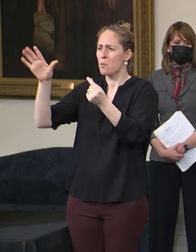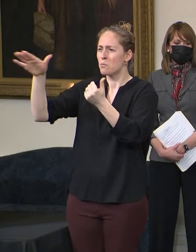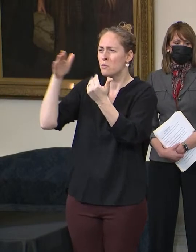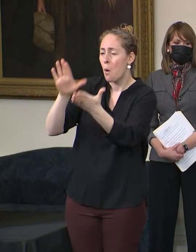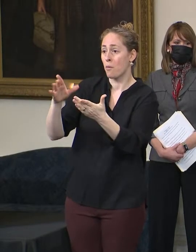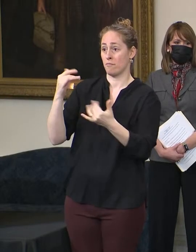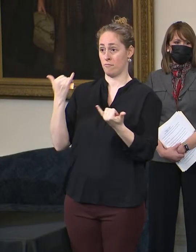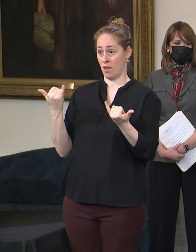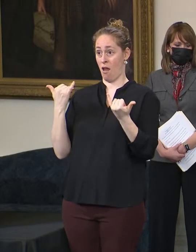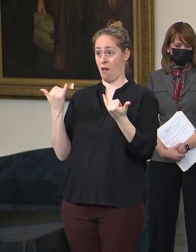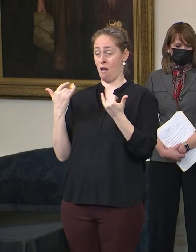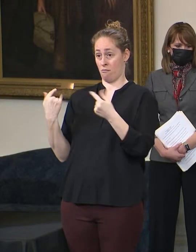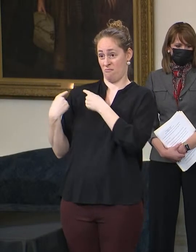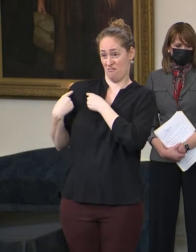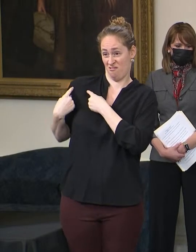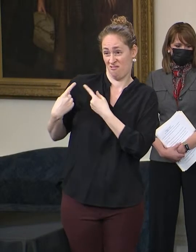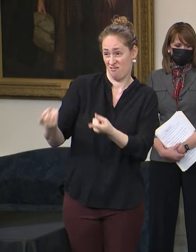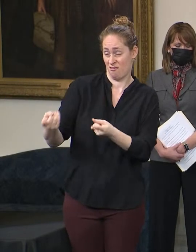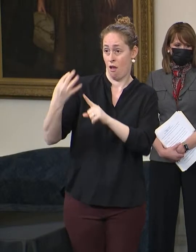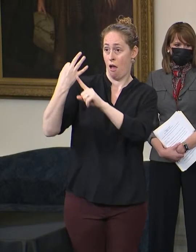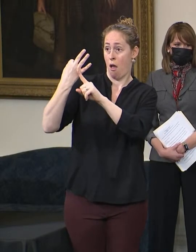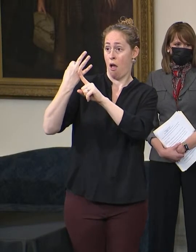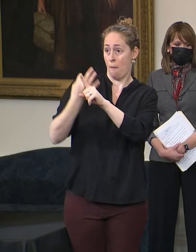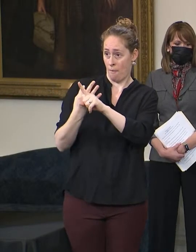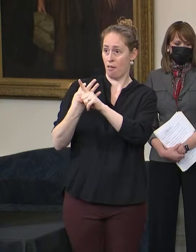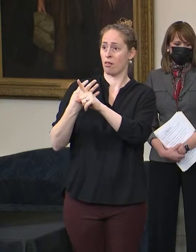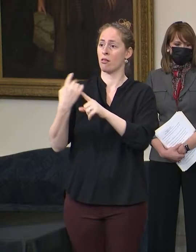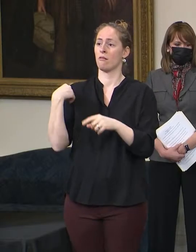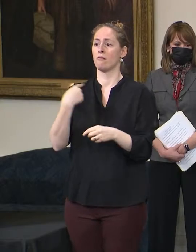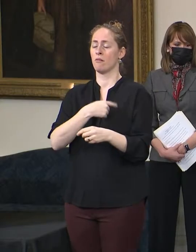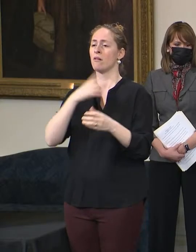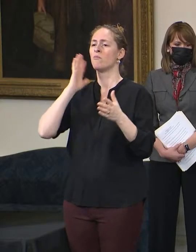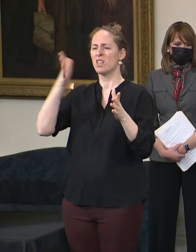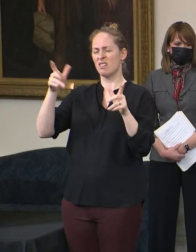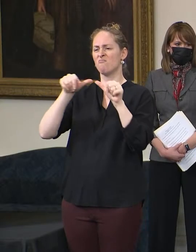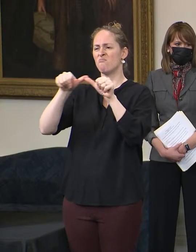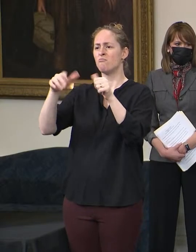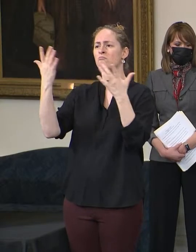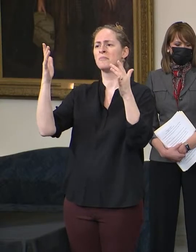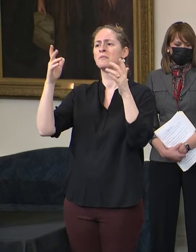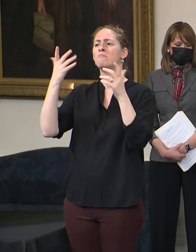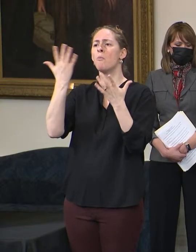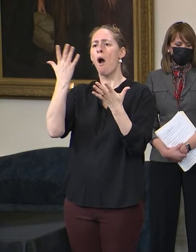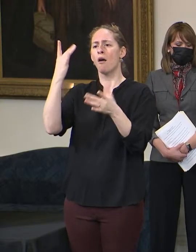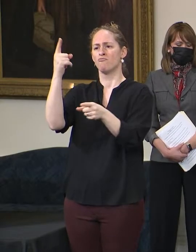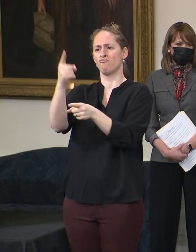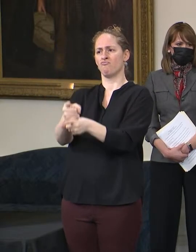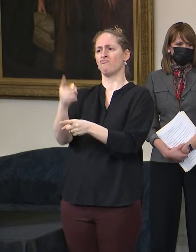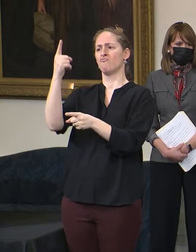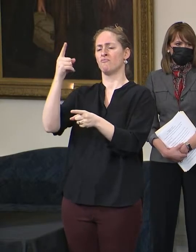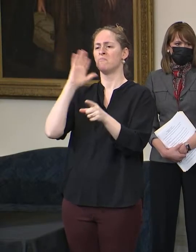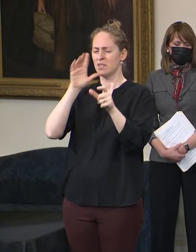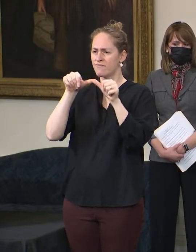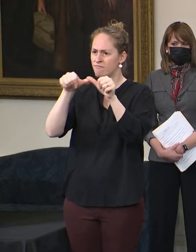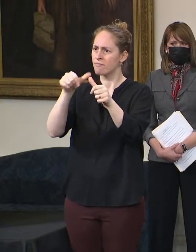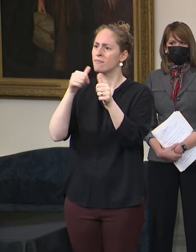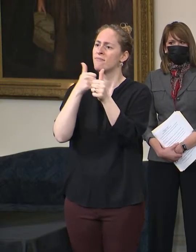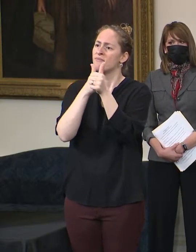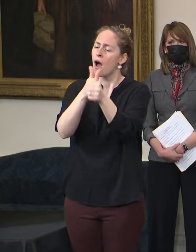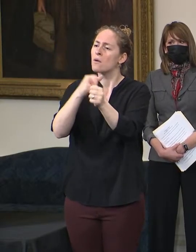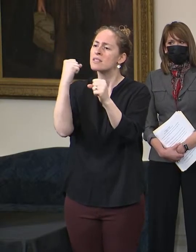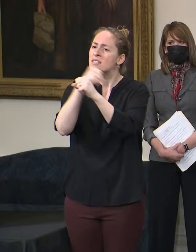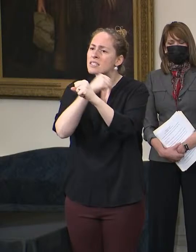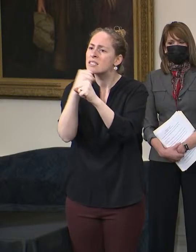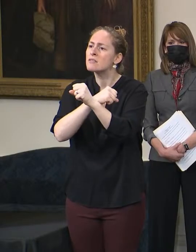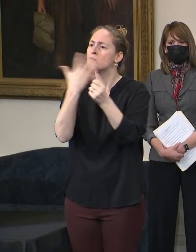to take every single action that we believe is appropriate based on the data and the metrics and what kind of an impact it's going to